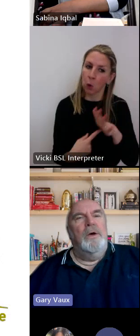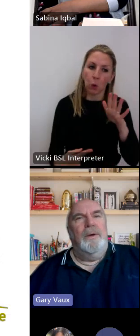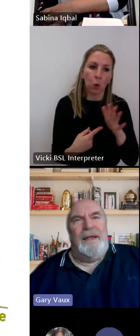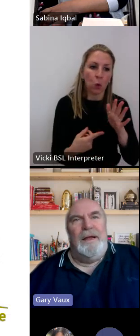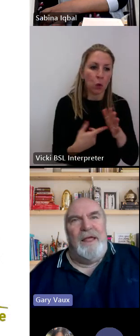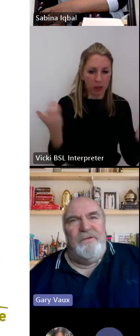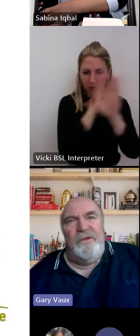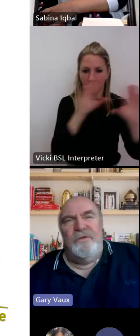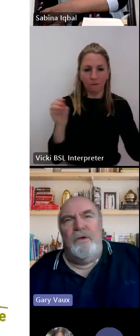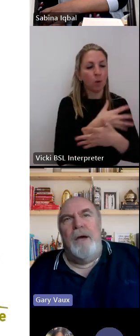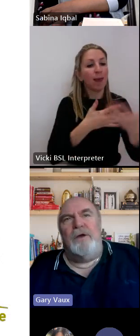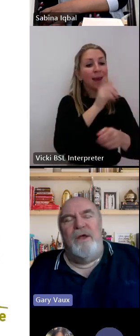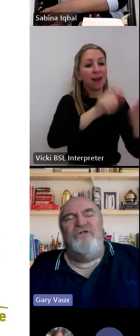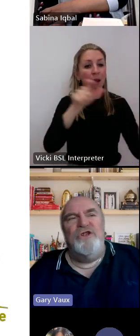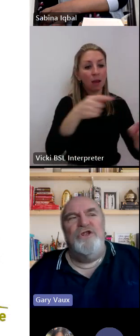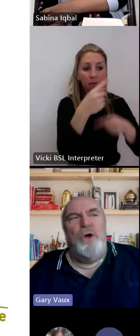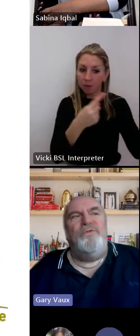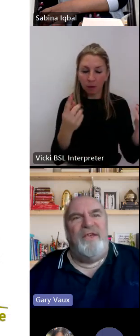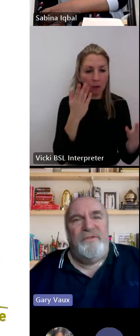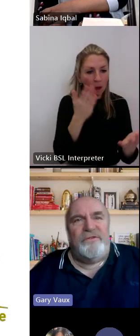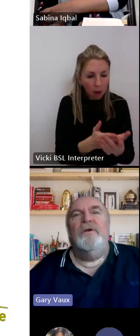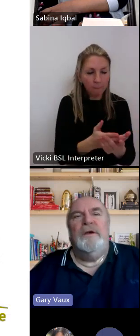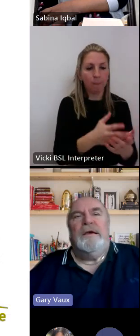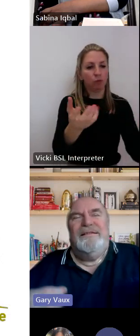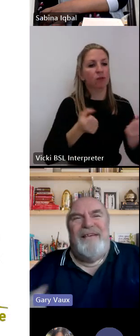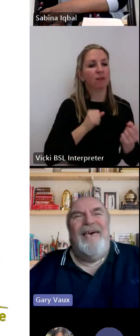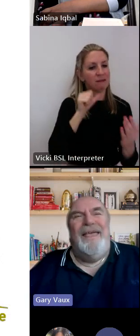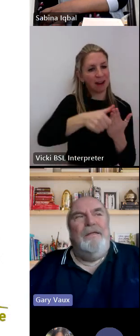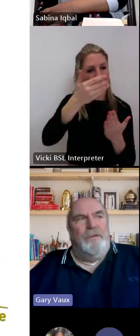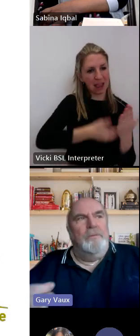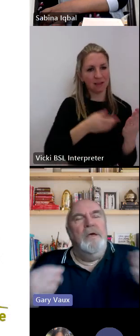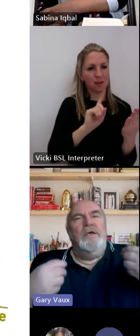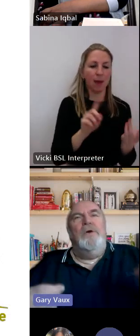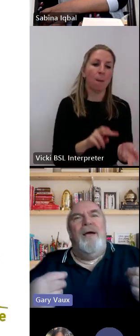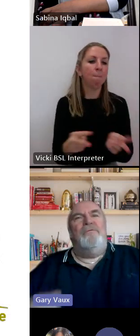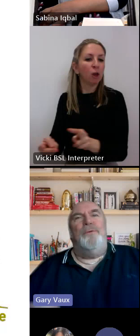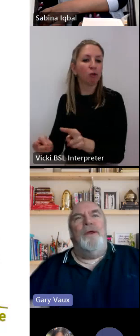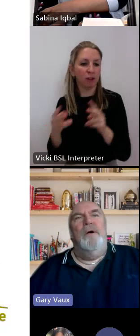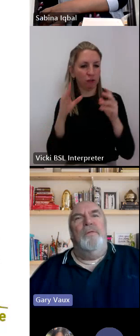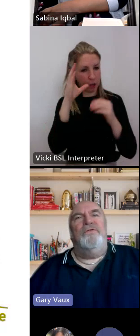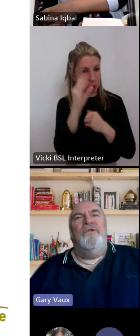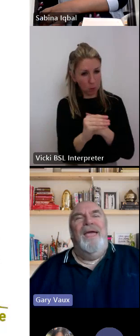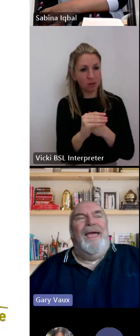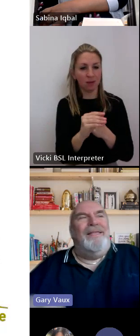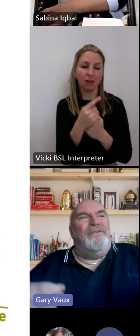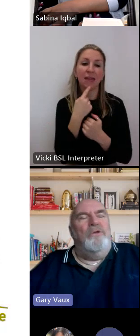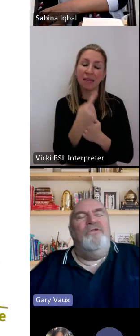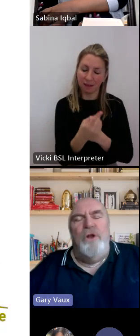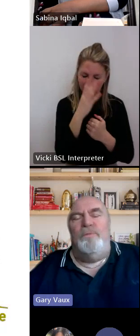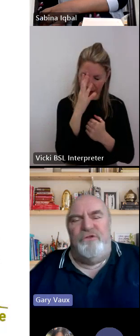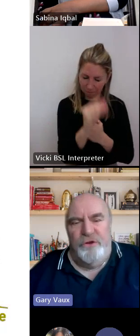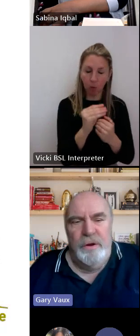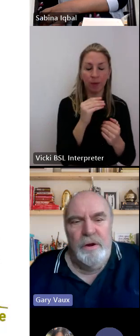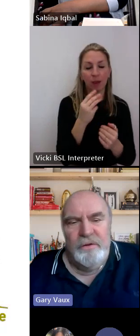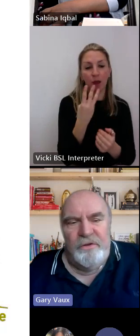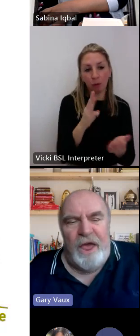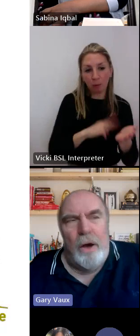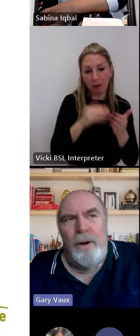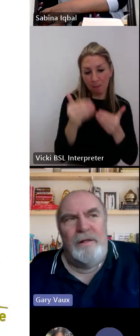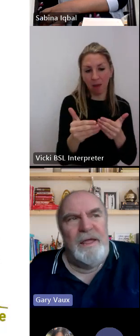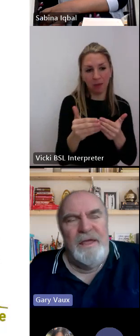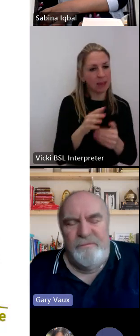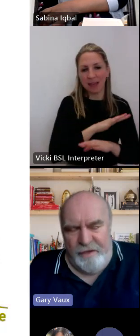clients who are getting letters, a migration notice, telling them you have 3 months, it's not an option